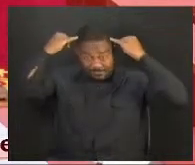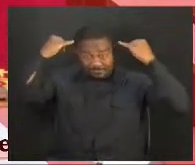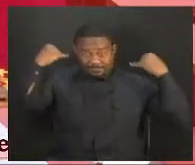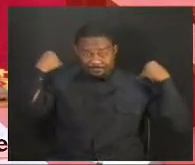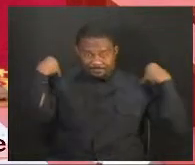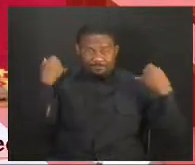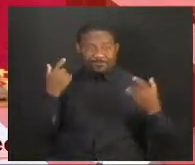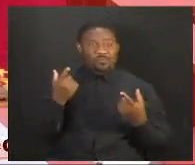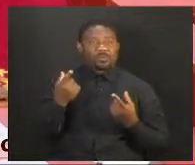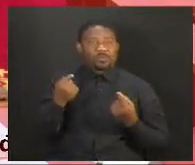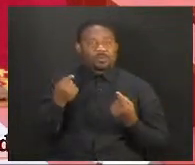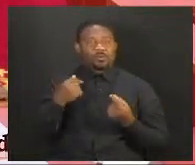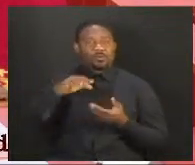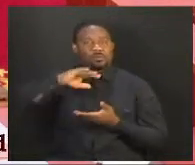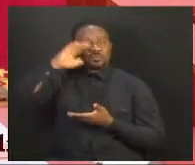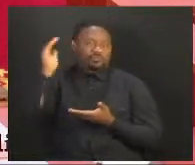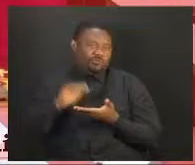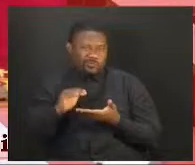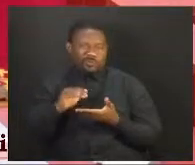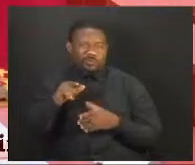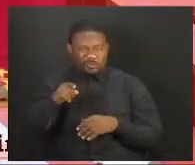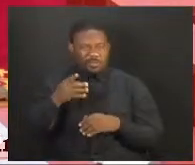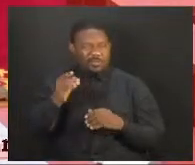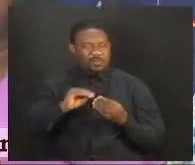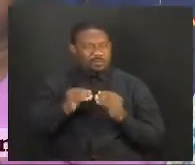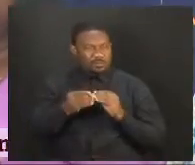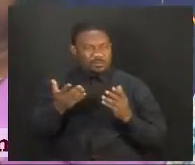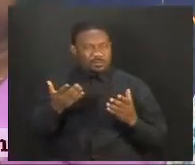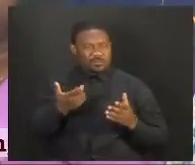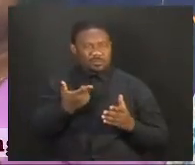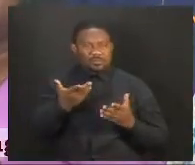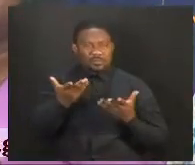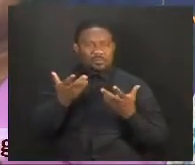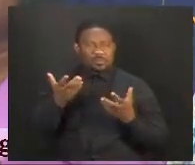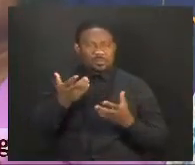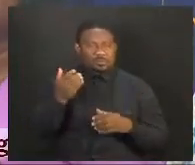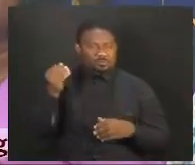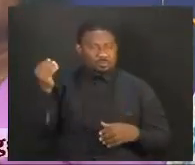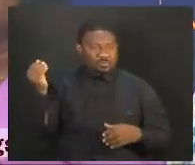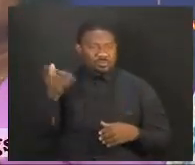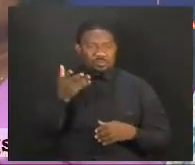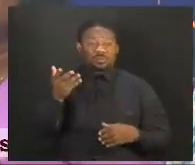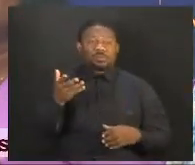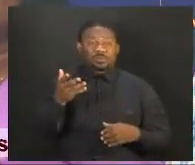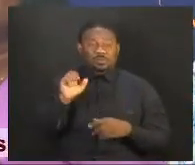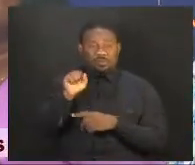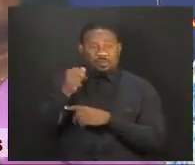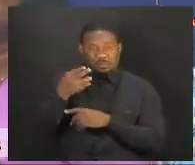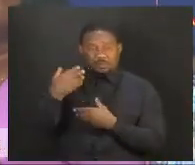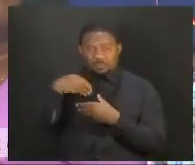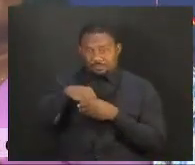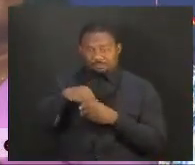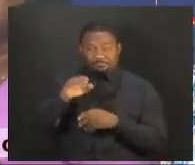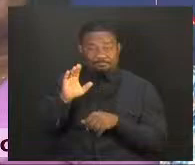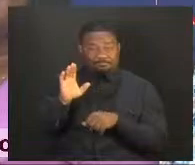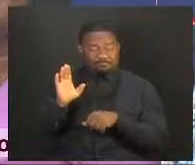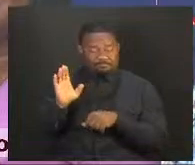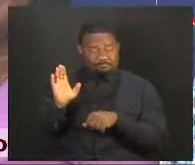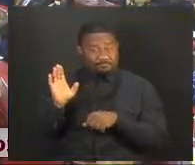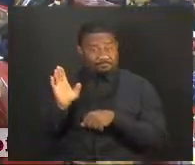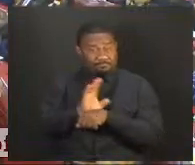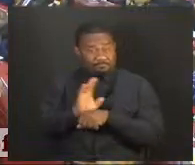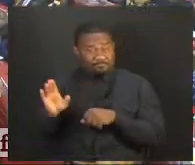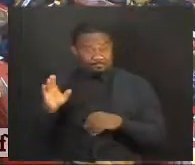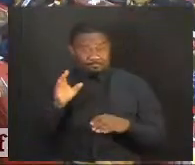also follow suit. I would like to call on all other stakeholders, including the business community,